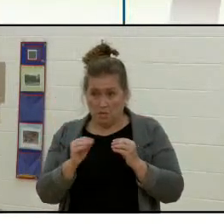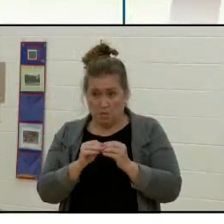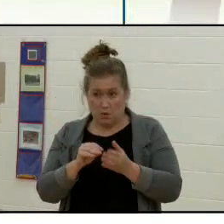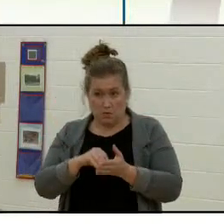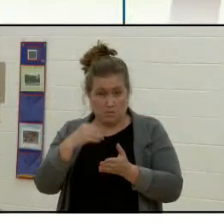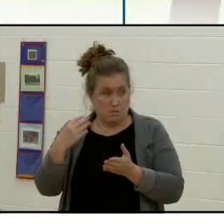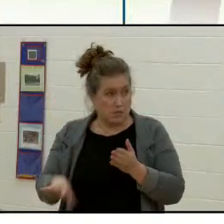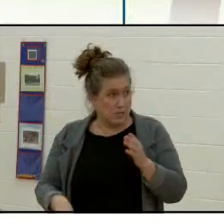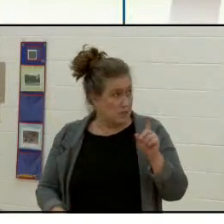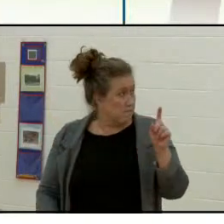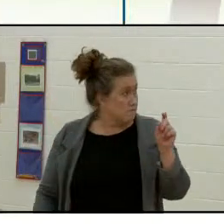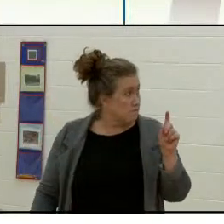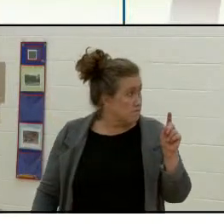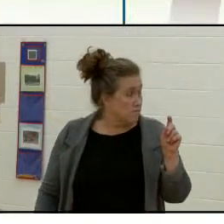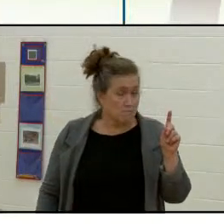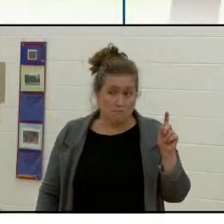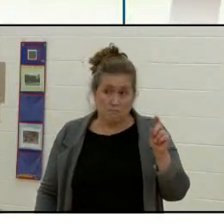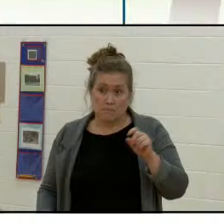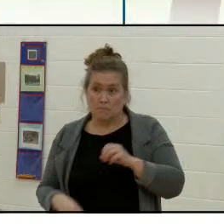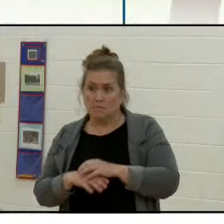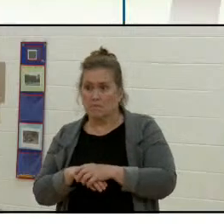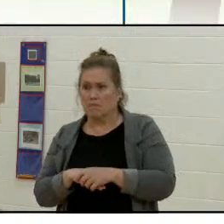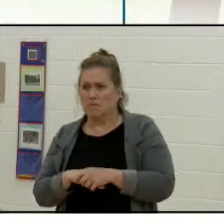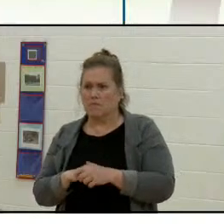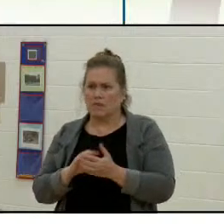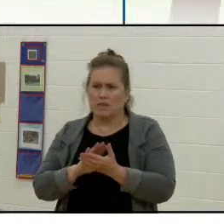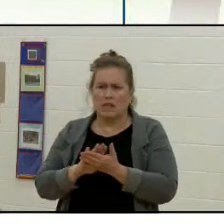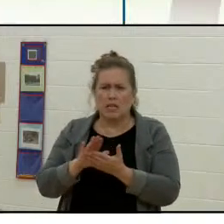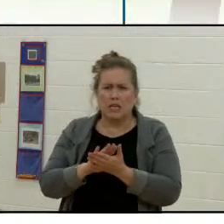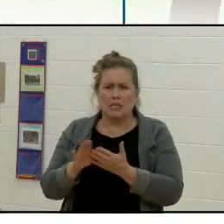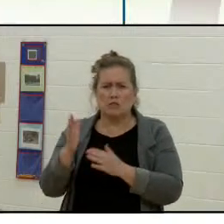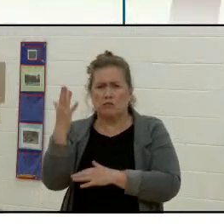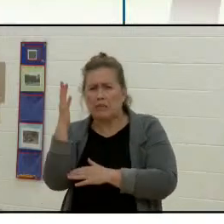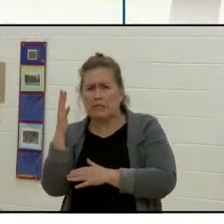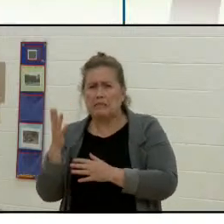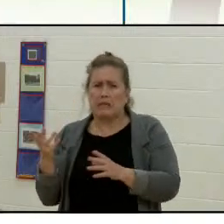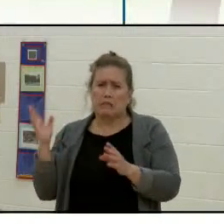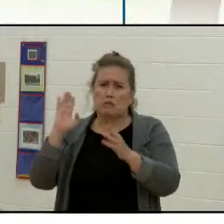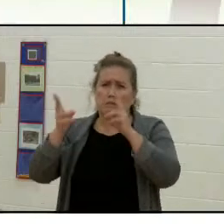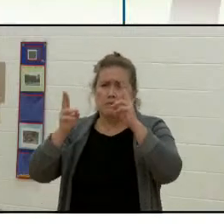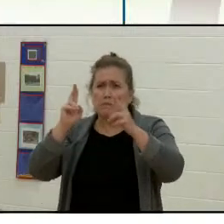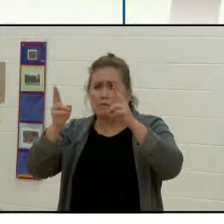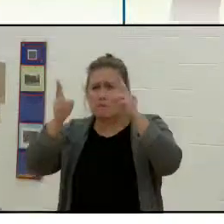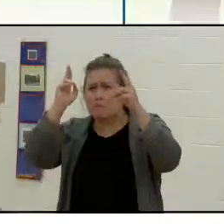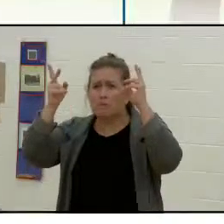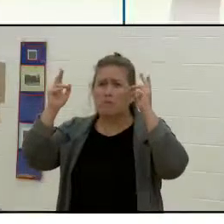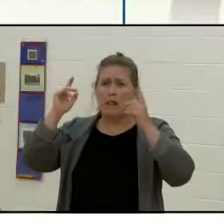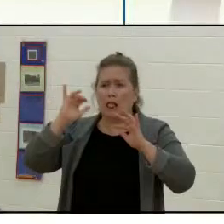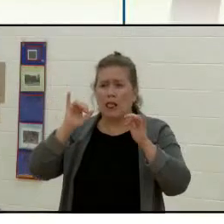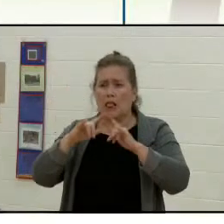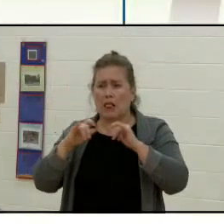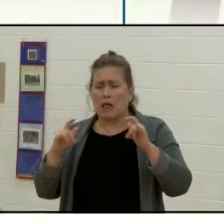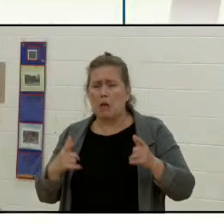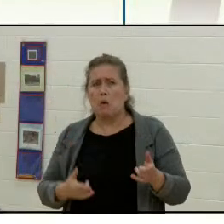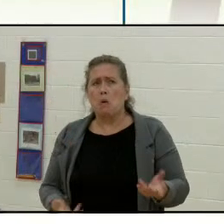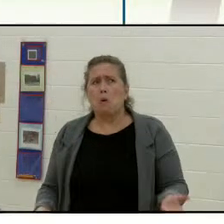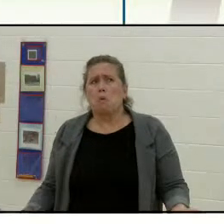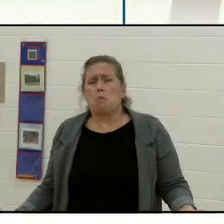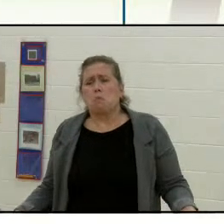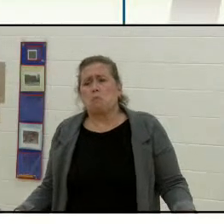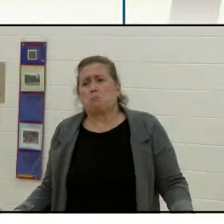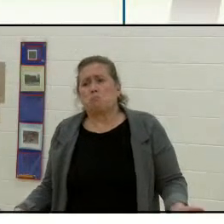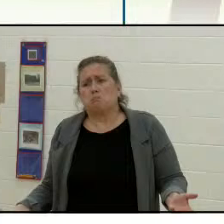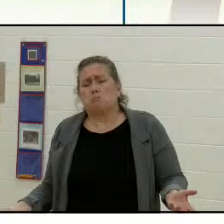trees? I mean, my understanding is that, the city is has it within